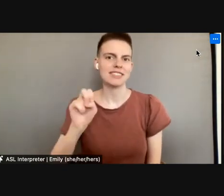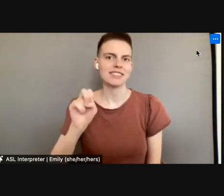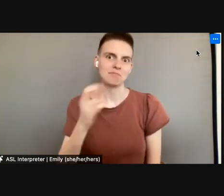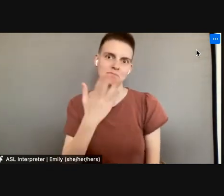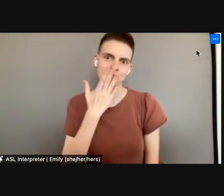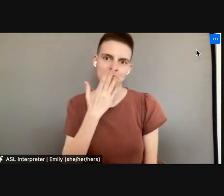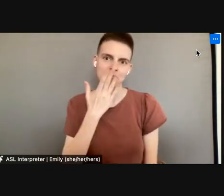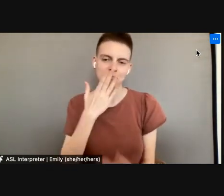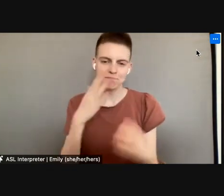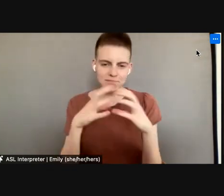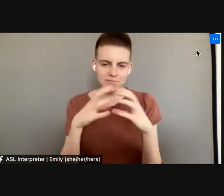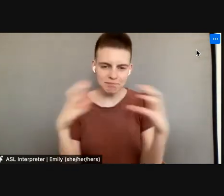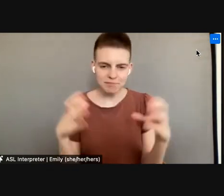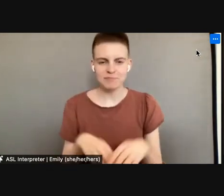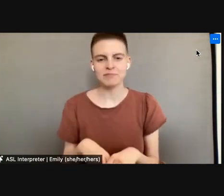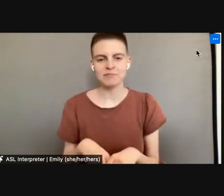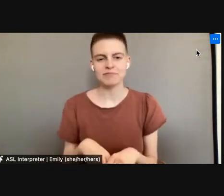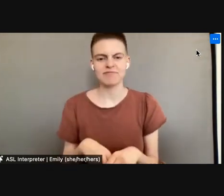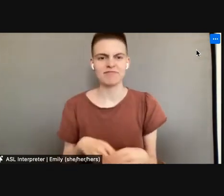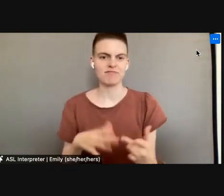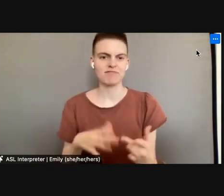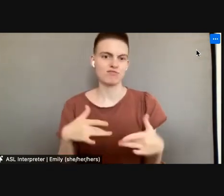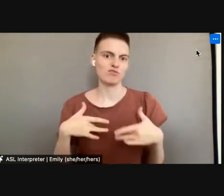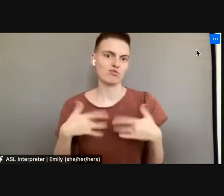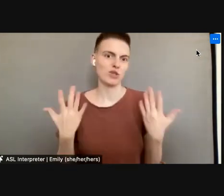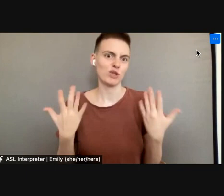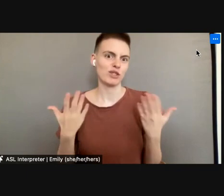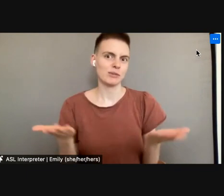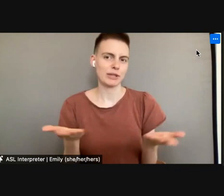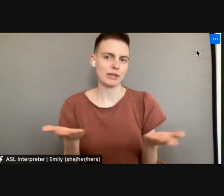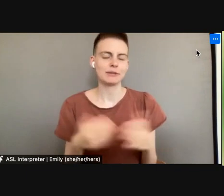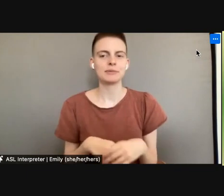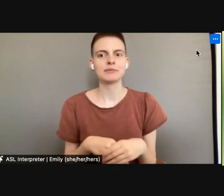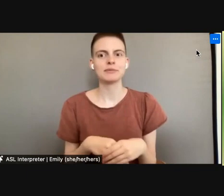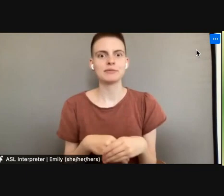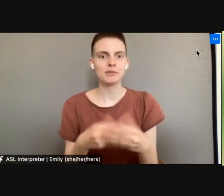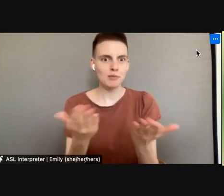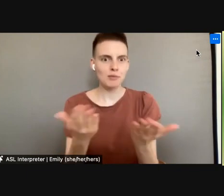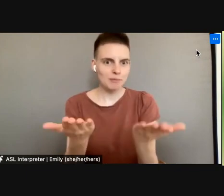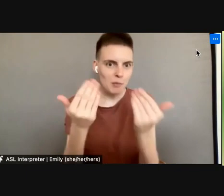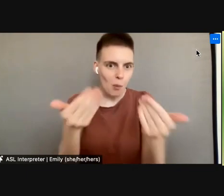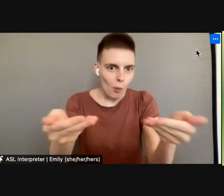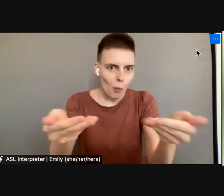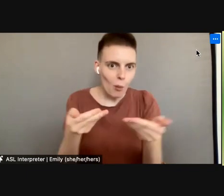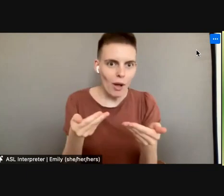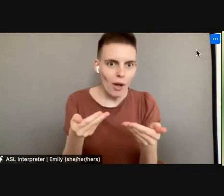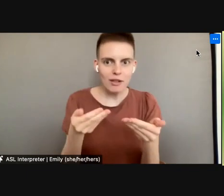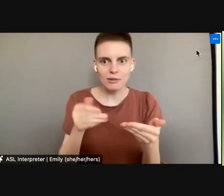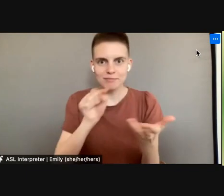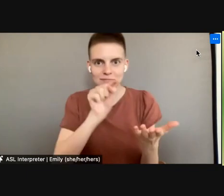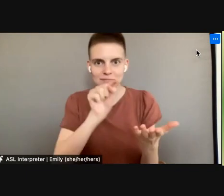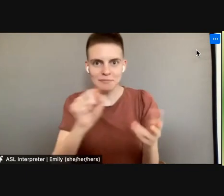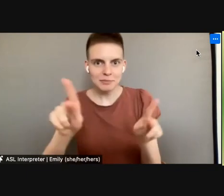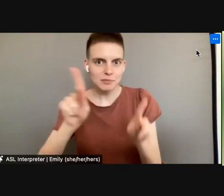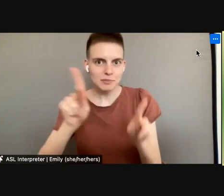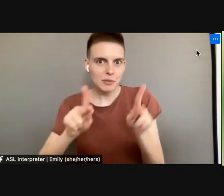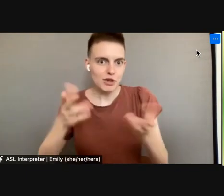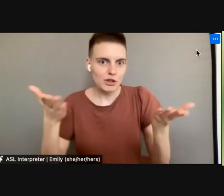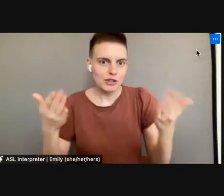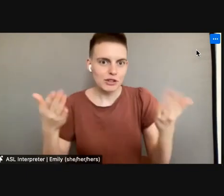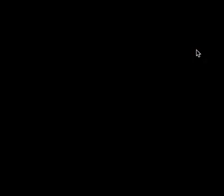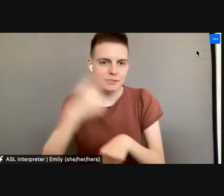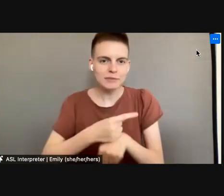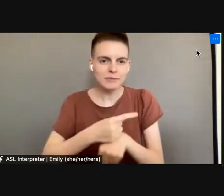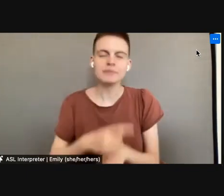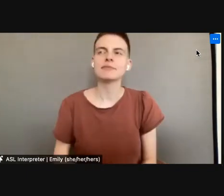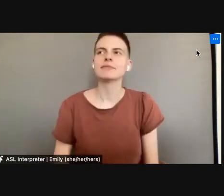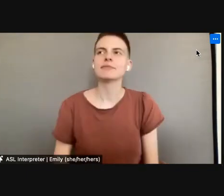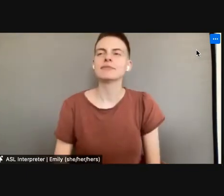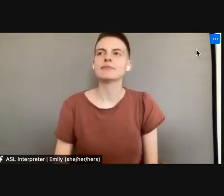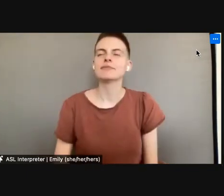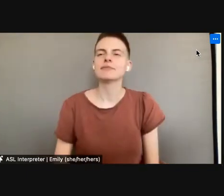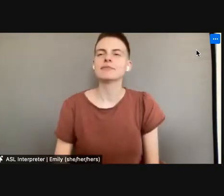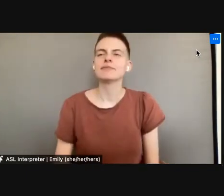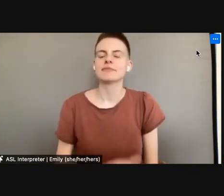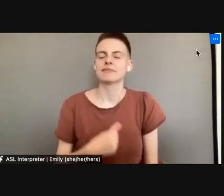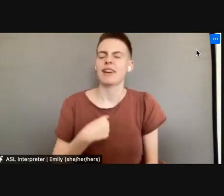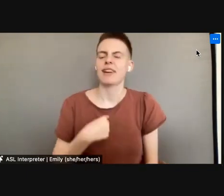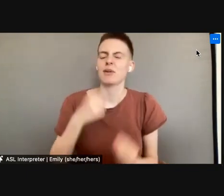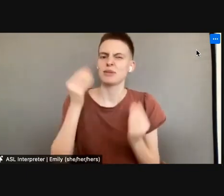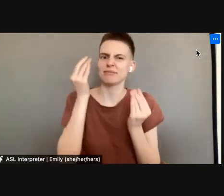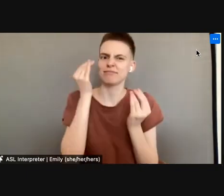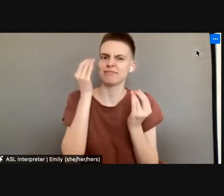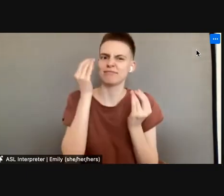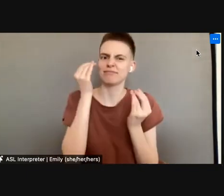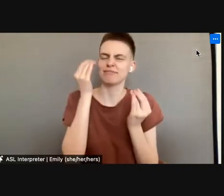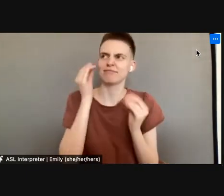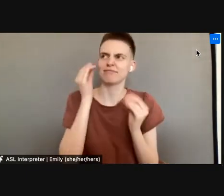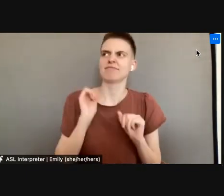to everyone who is participating today. It's really, I was thinking about this, how in